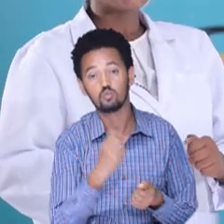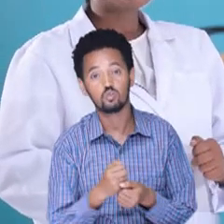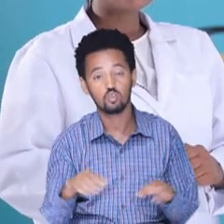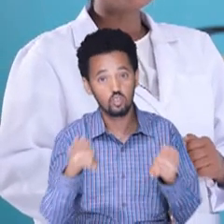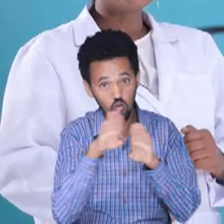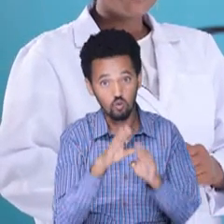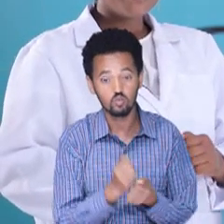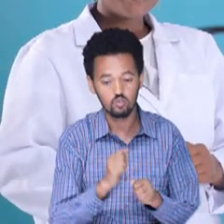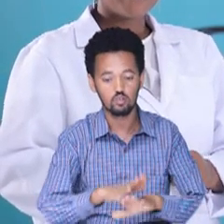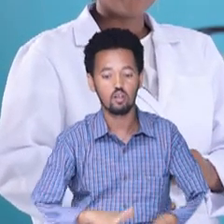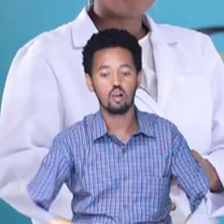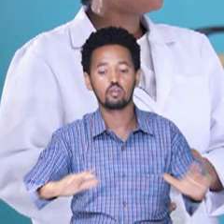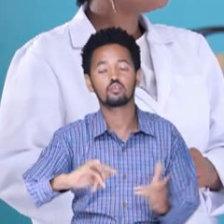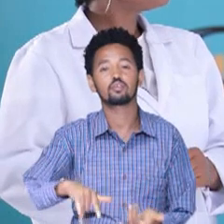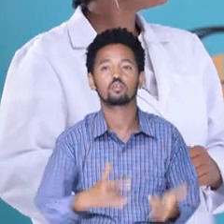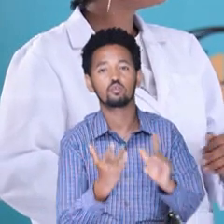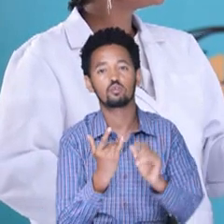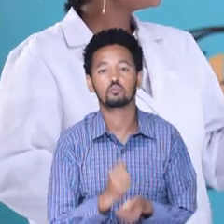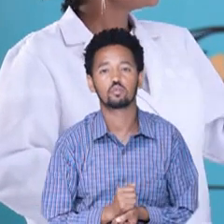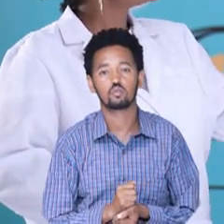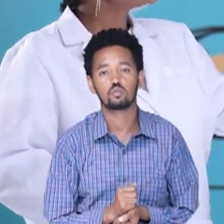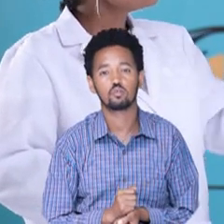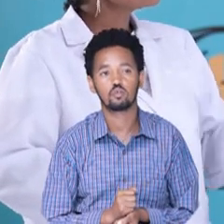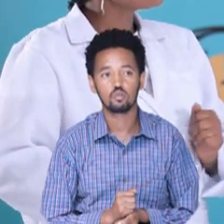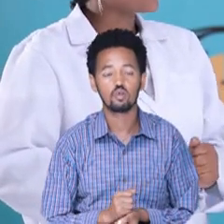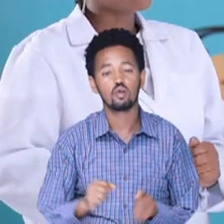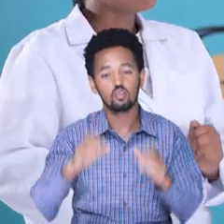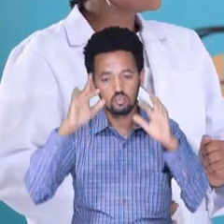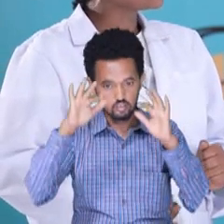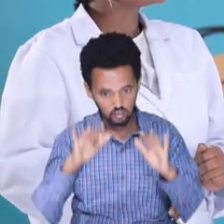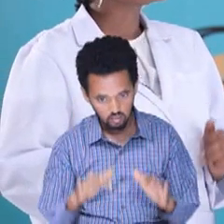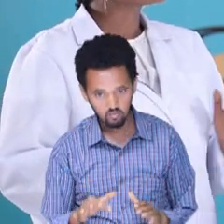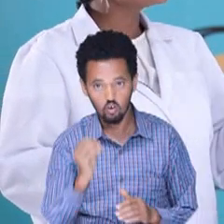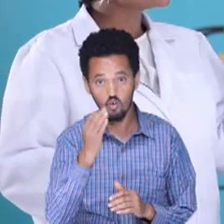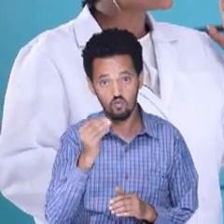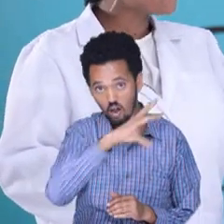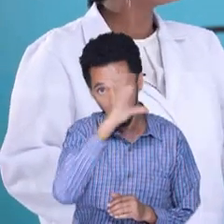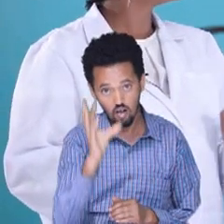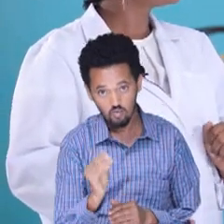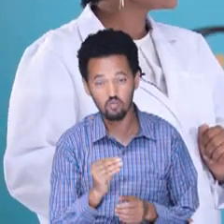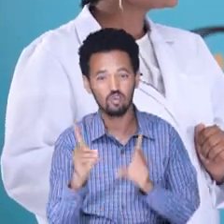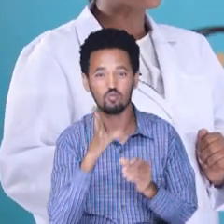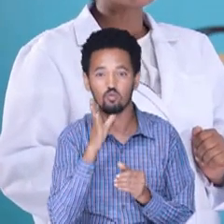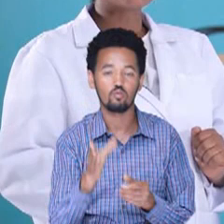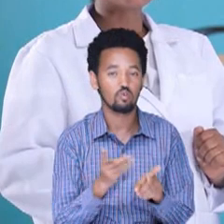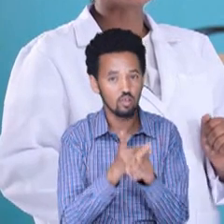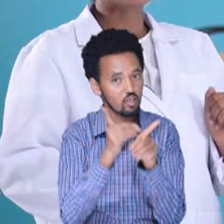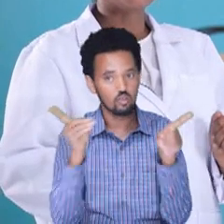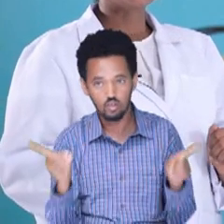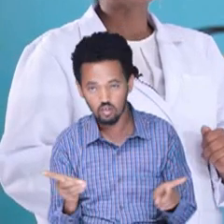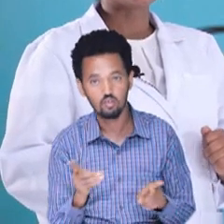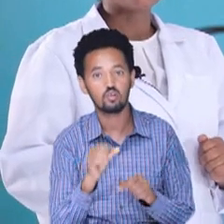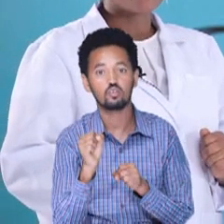or inland drainage system. The rivers of Africa that do not have direct access to